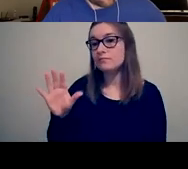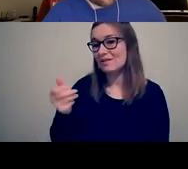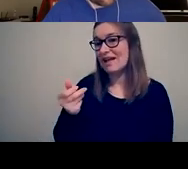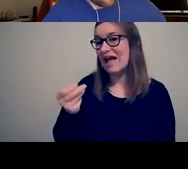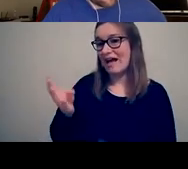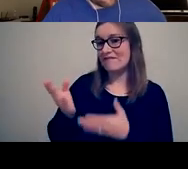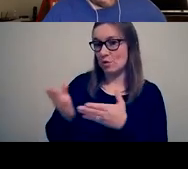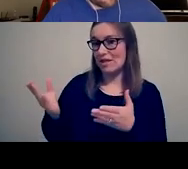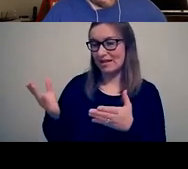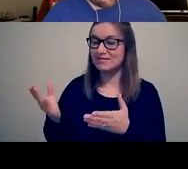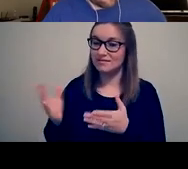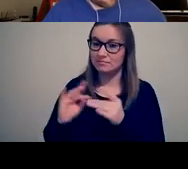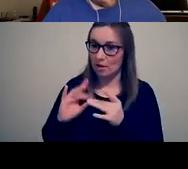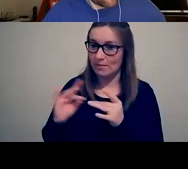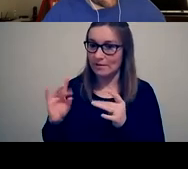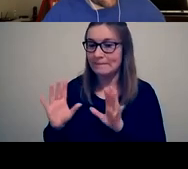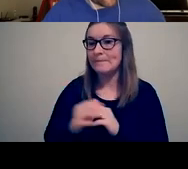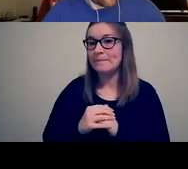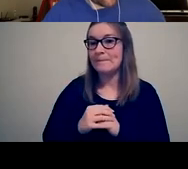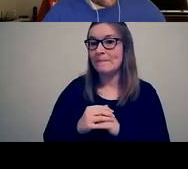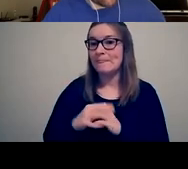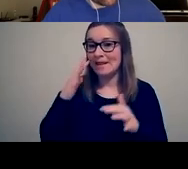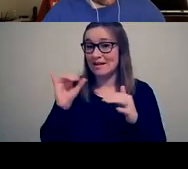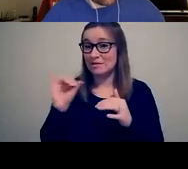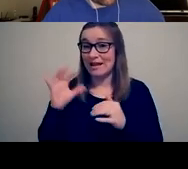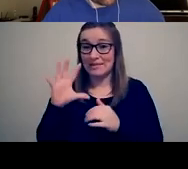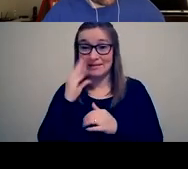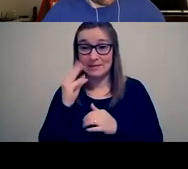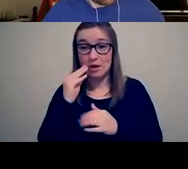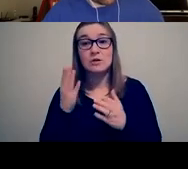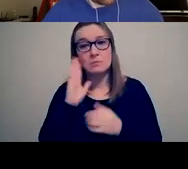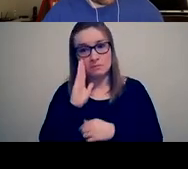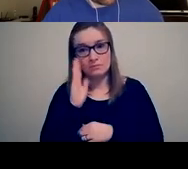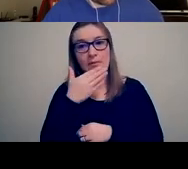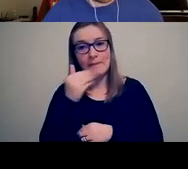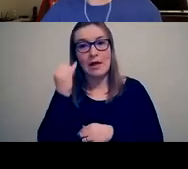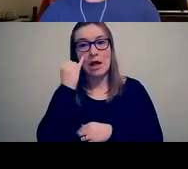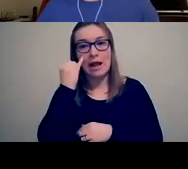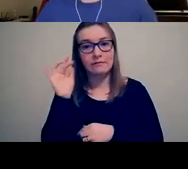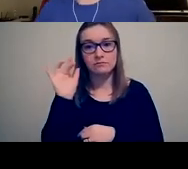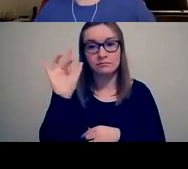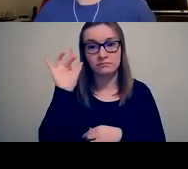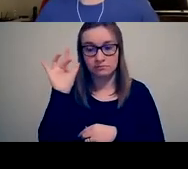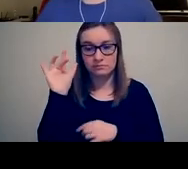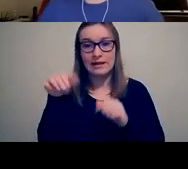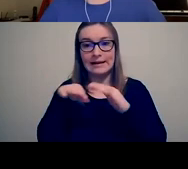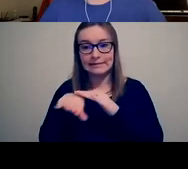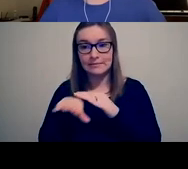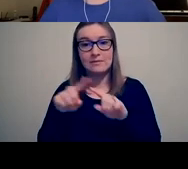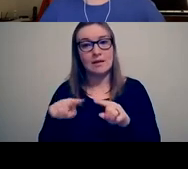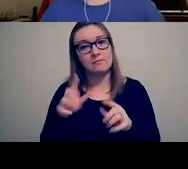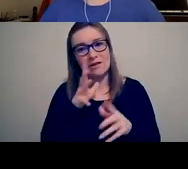things, no? Just it sounds like the experience would be better if there's a button, but to be honest with you, I hate